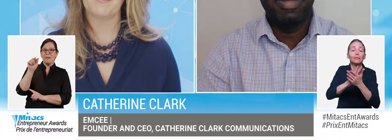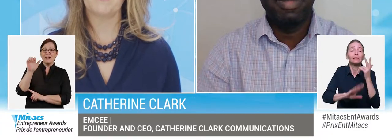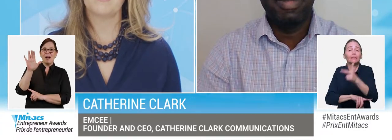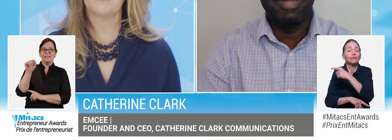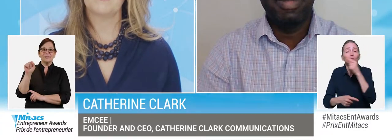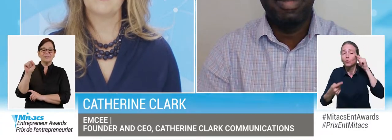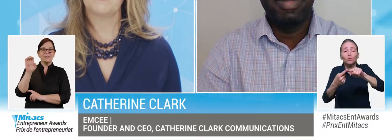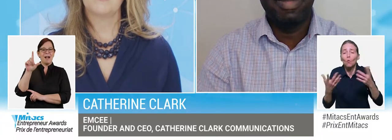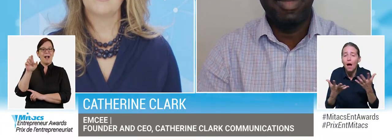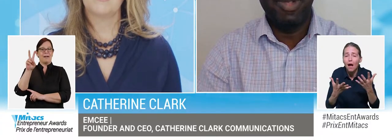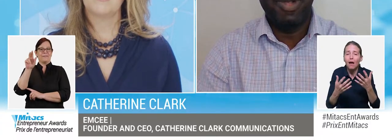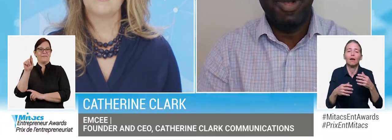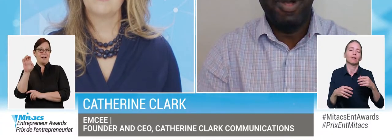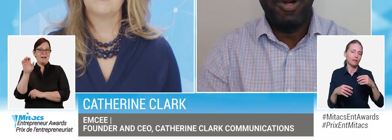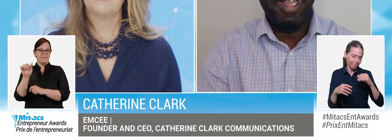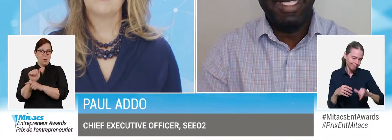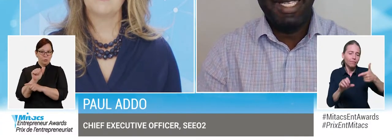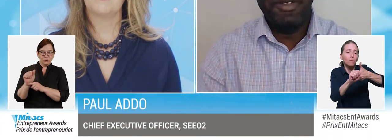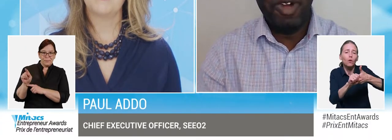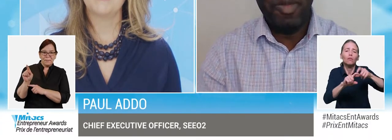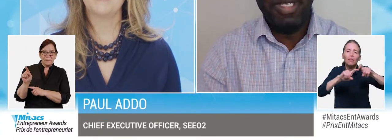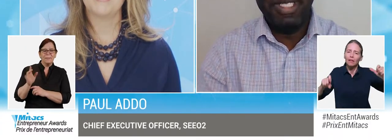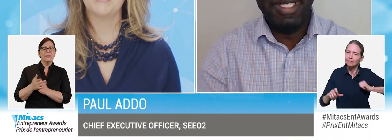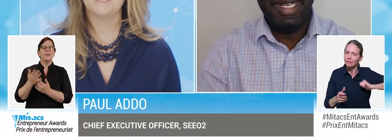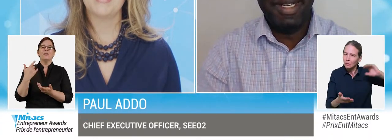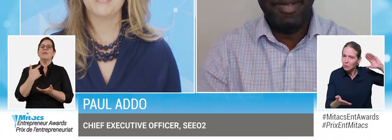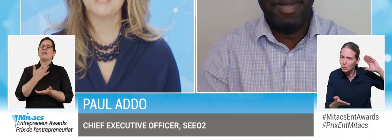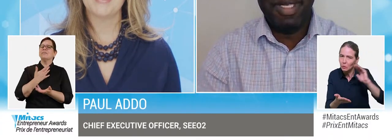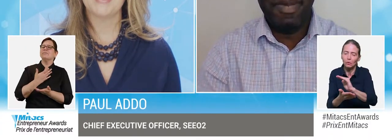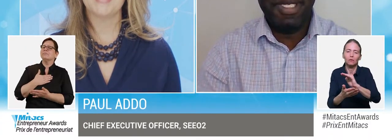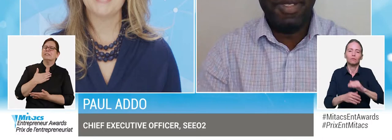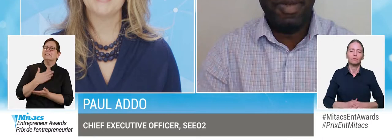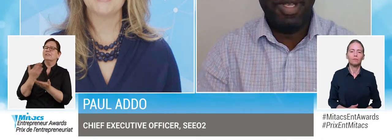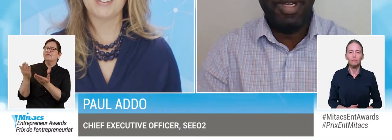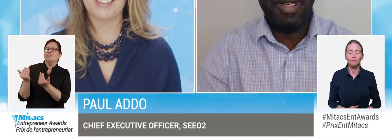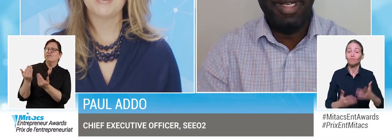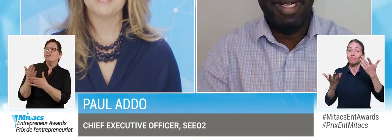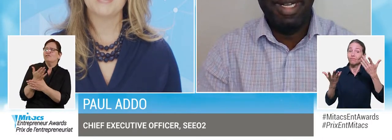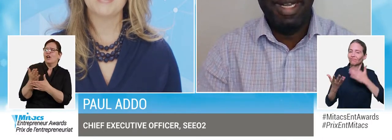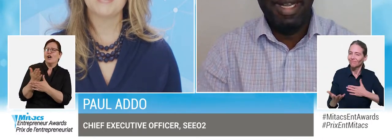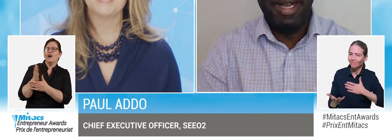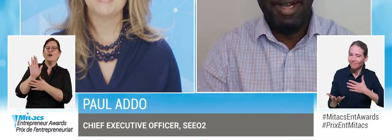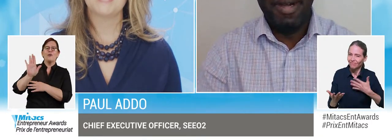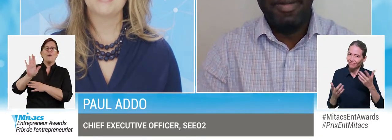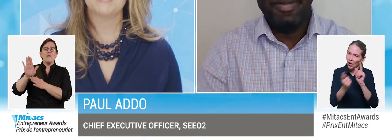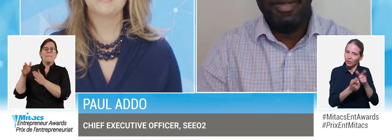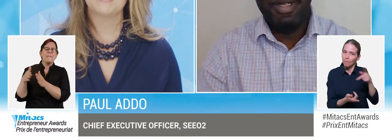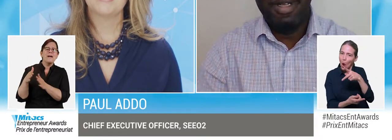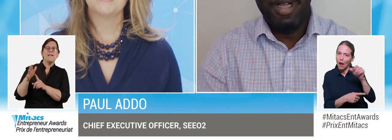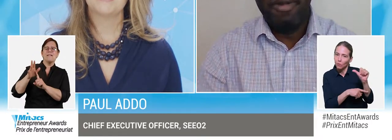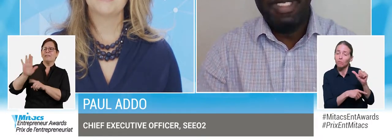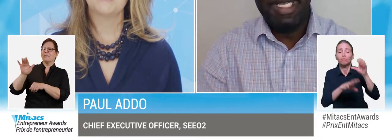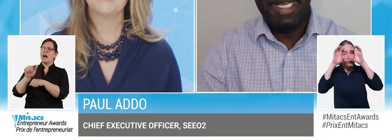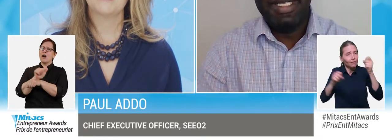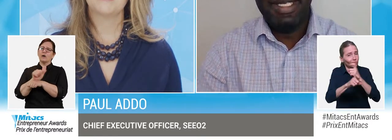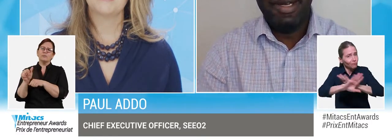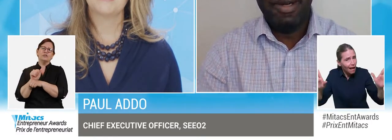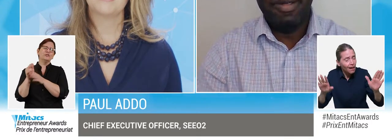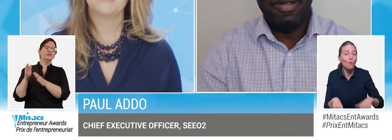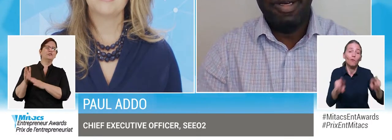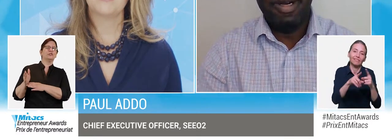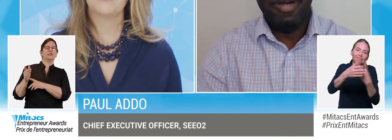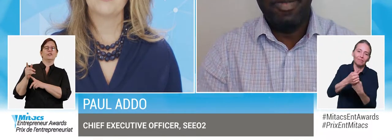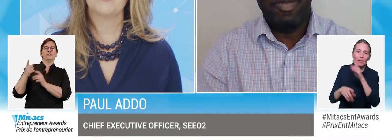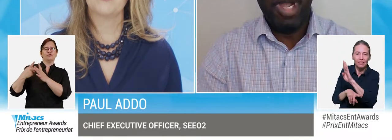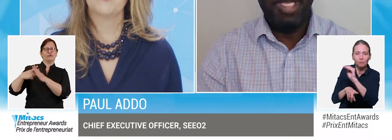fellowship. All right. Thank you very much. It's a pleasure to be here. I would say that, you